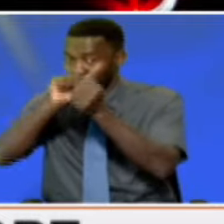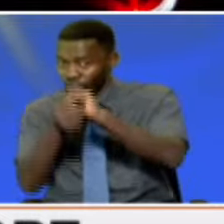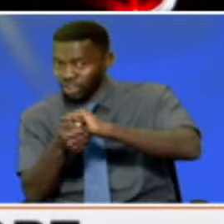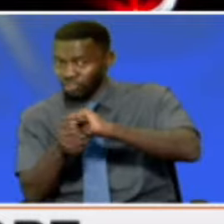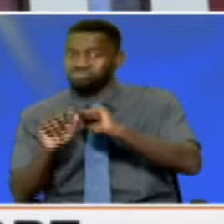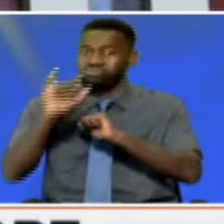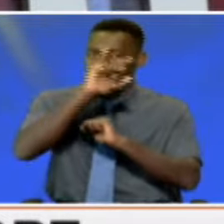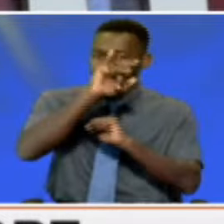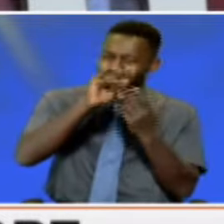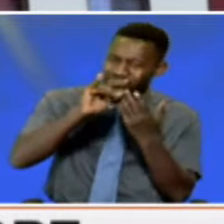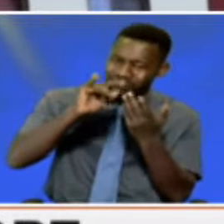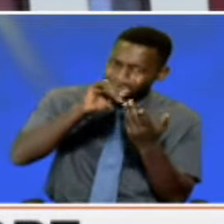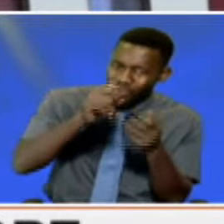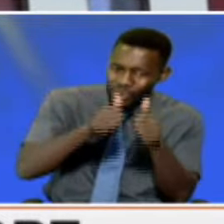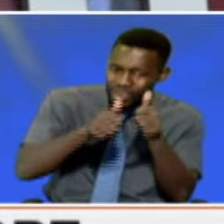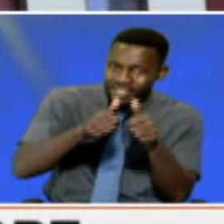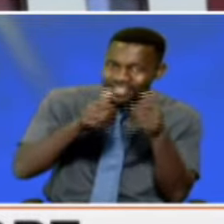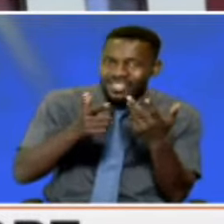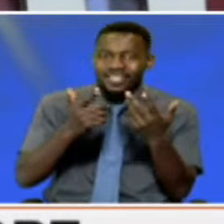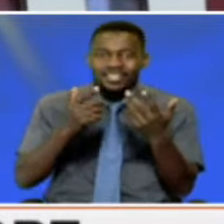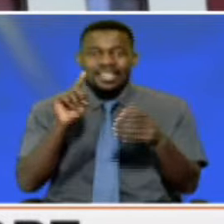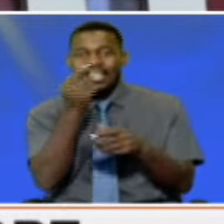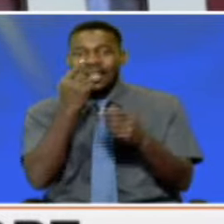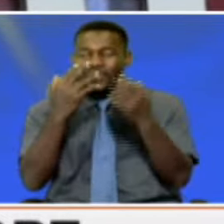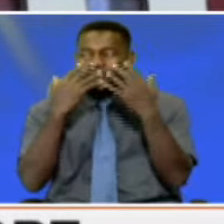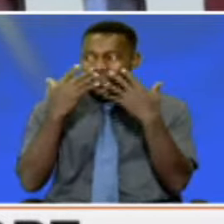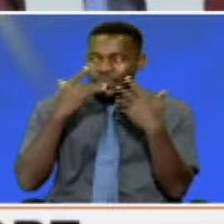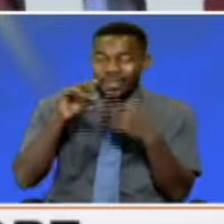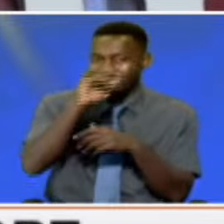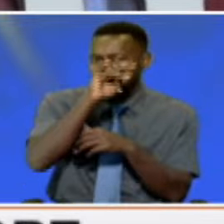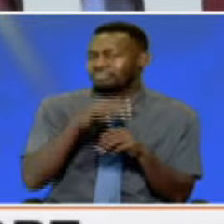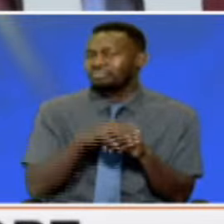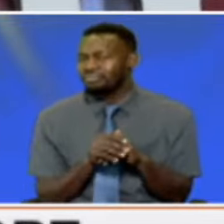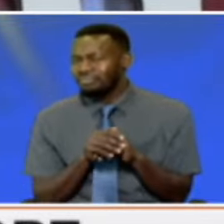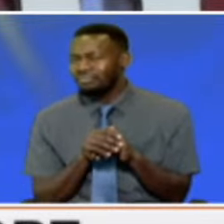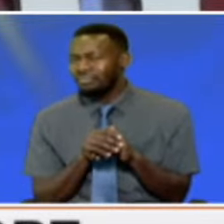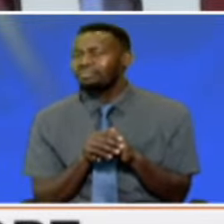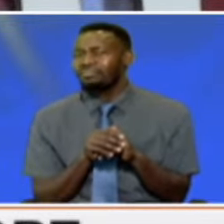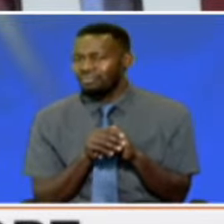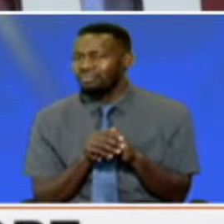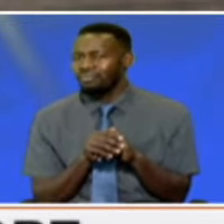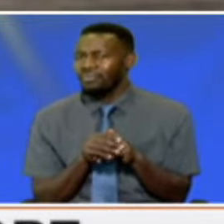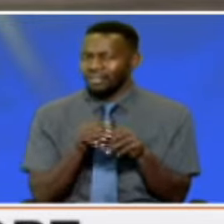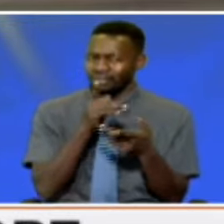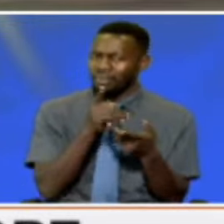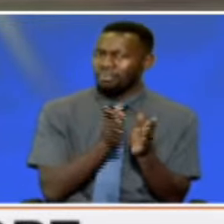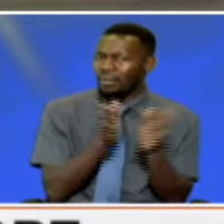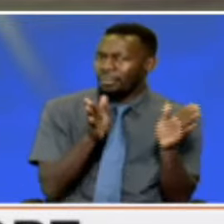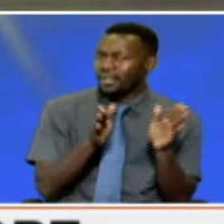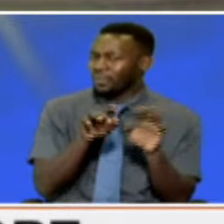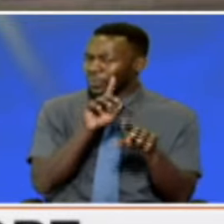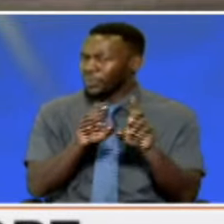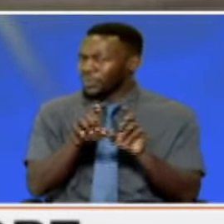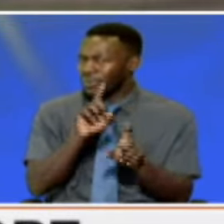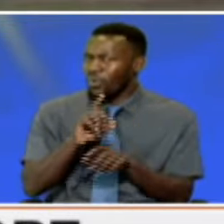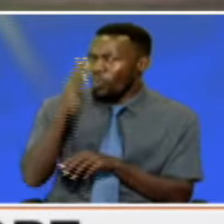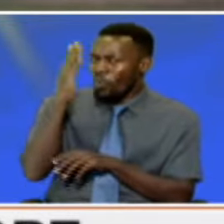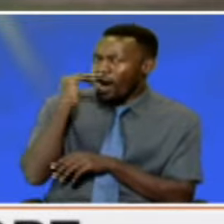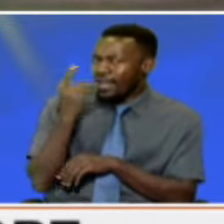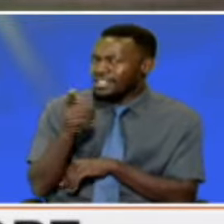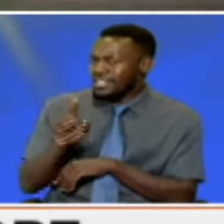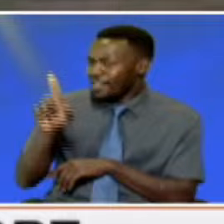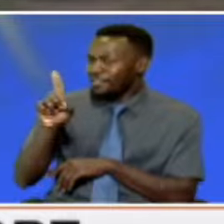Kenya. Kenyans had during his trip to the U.S. questioned why the president did not use the national carrier for